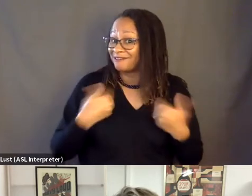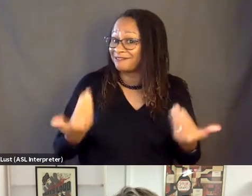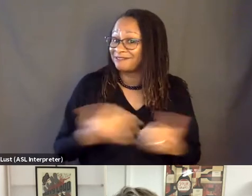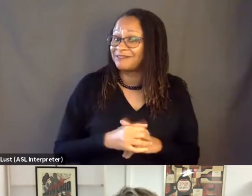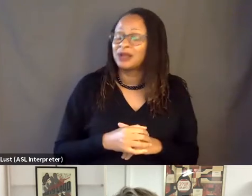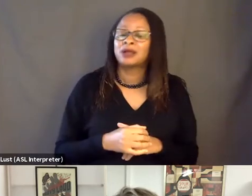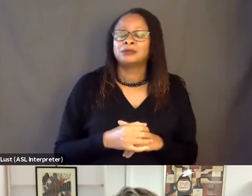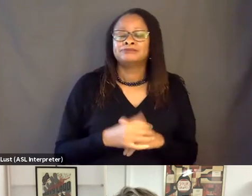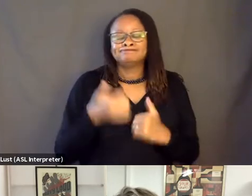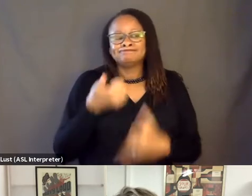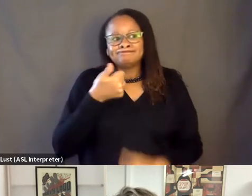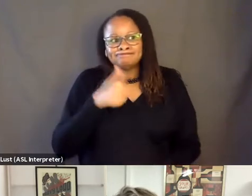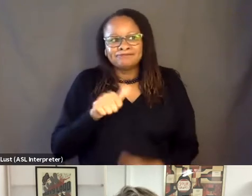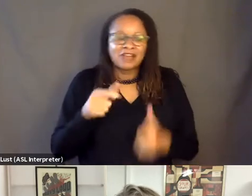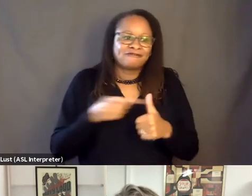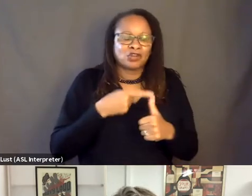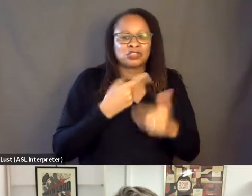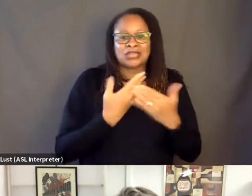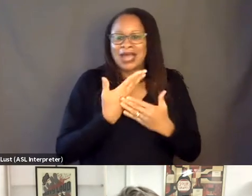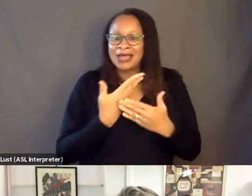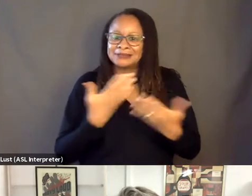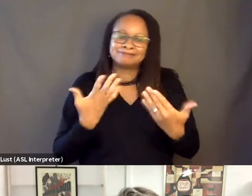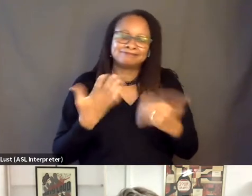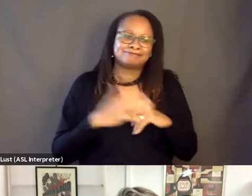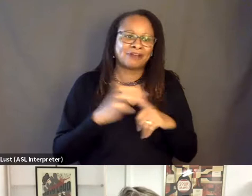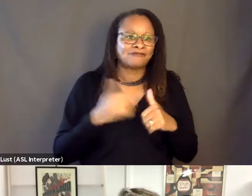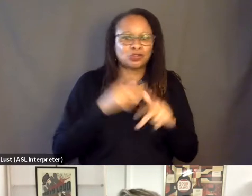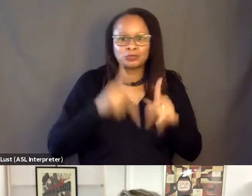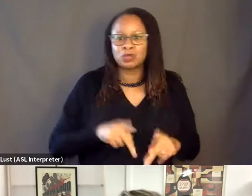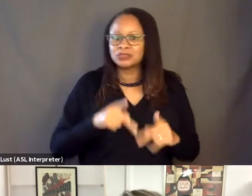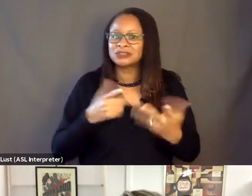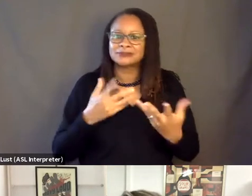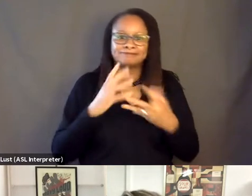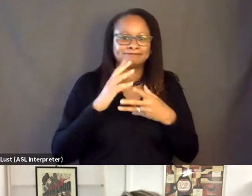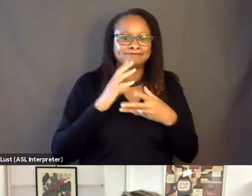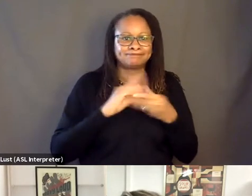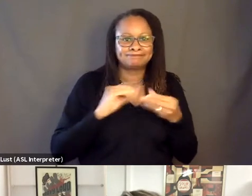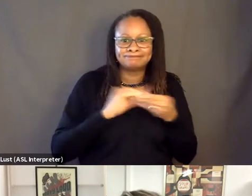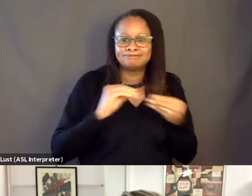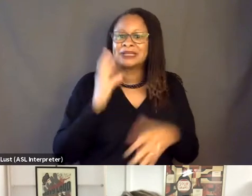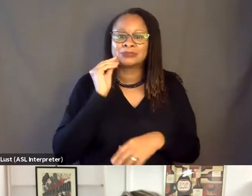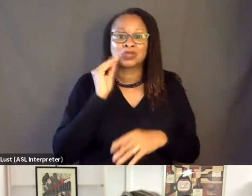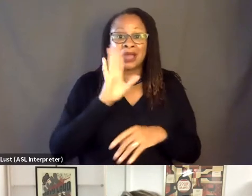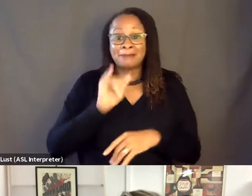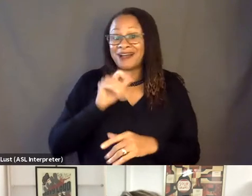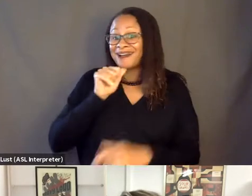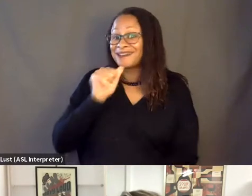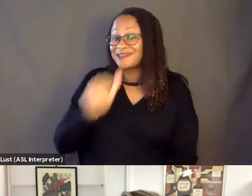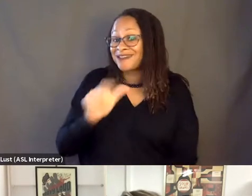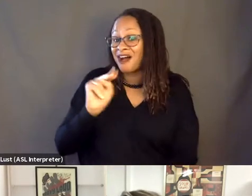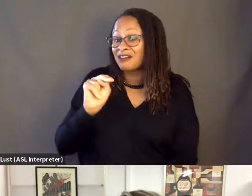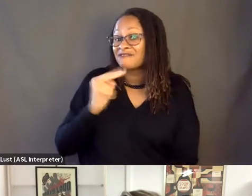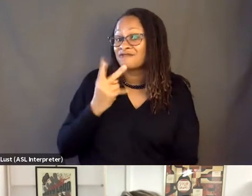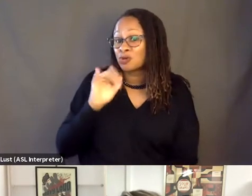was any firsthand insight by a nonverbal autistic young